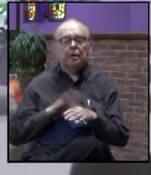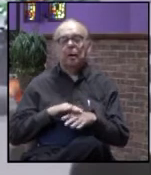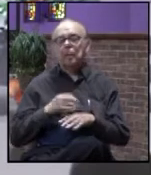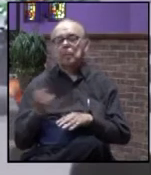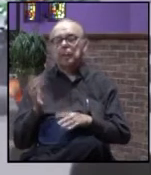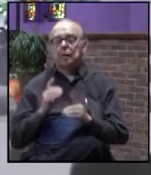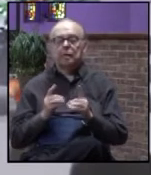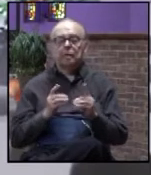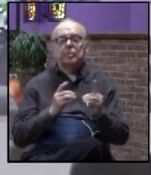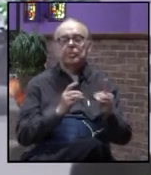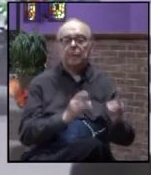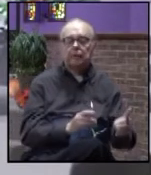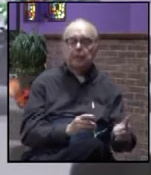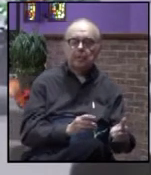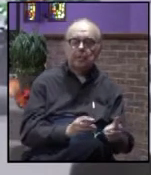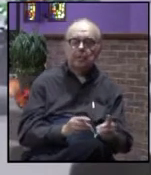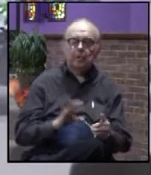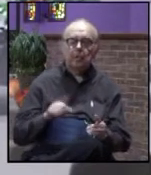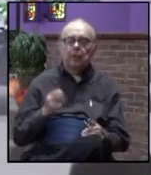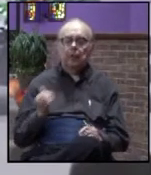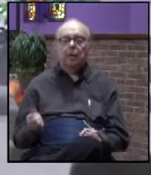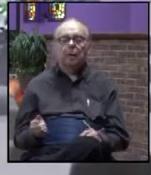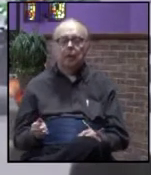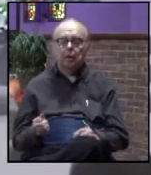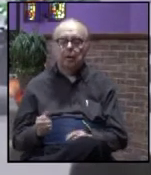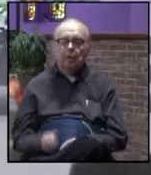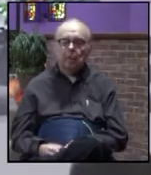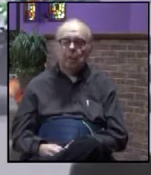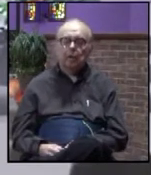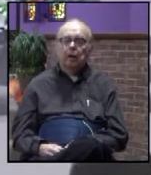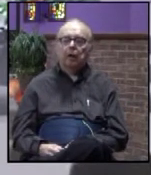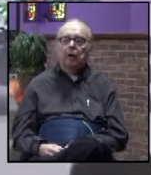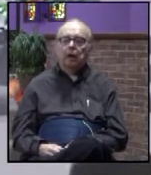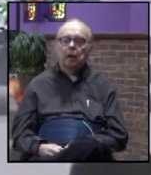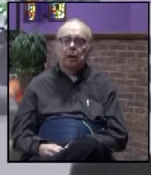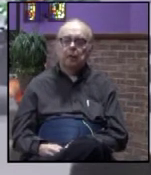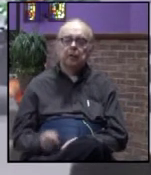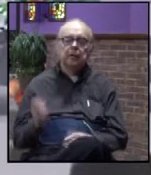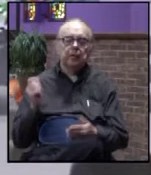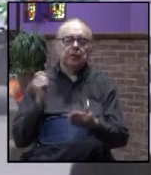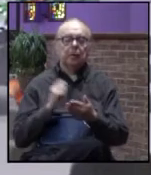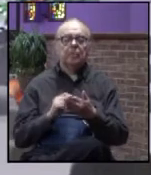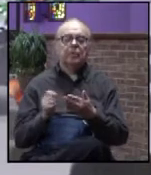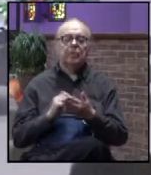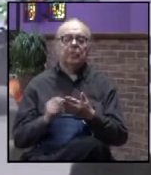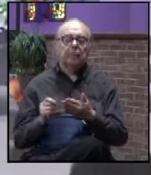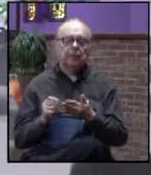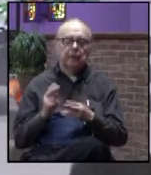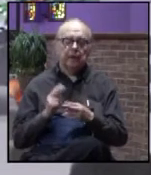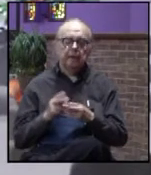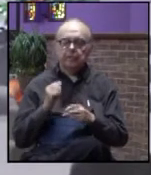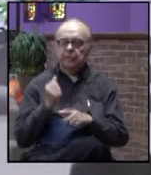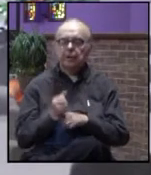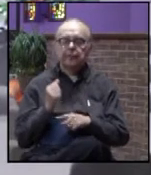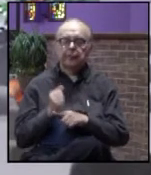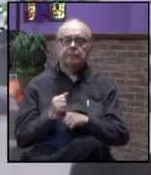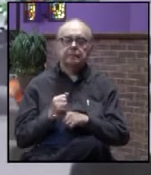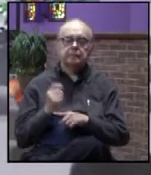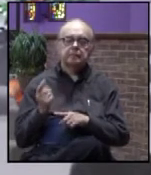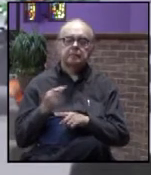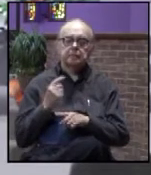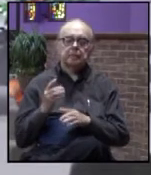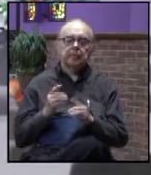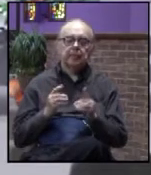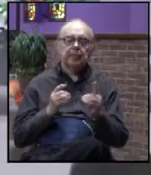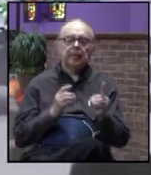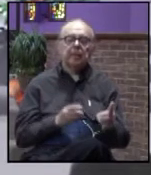others. John never referenced in the writing to himself. He always said, the disciple